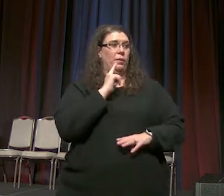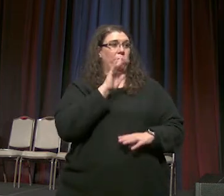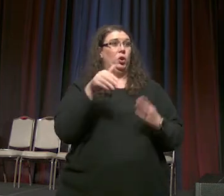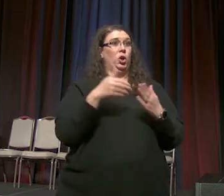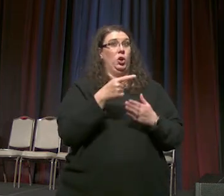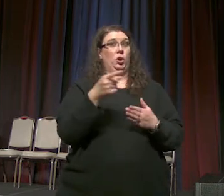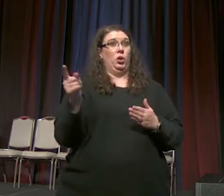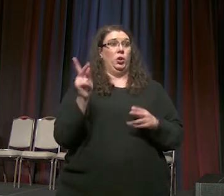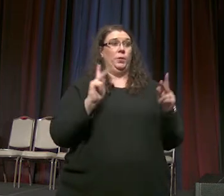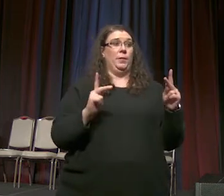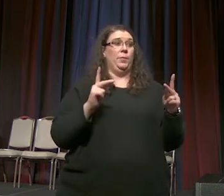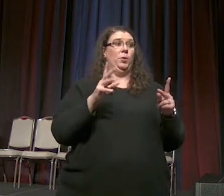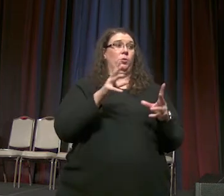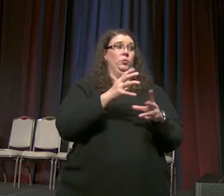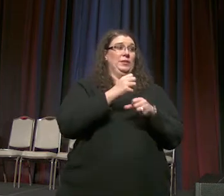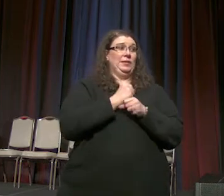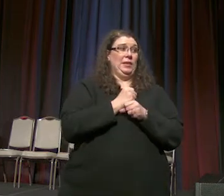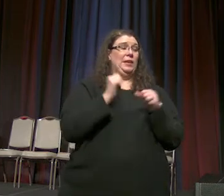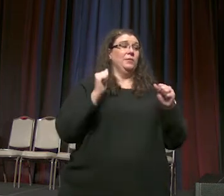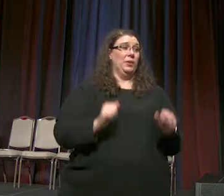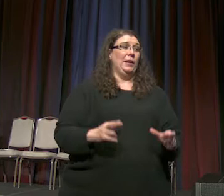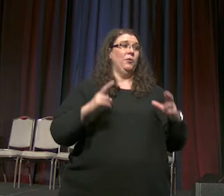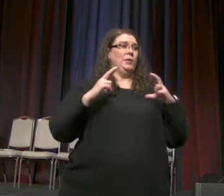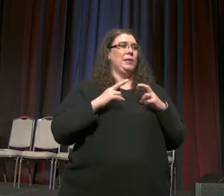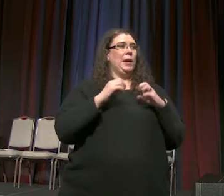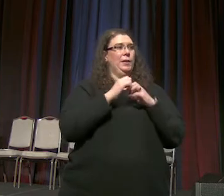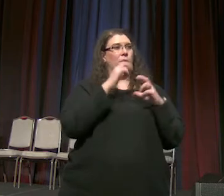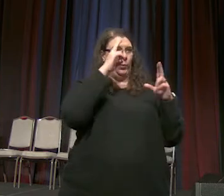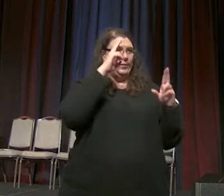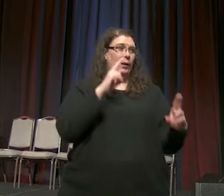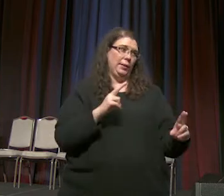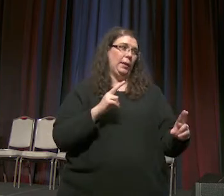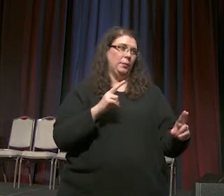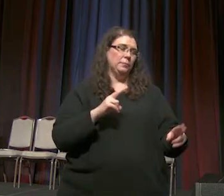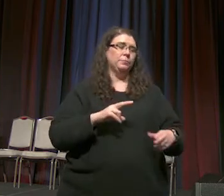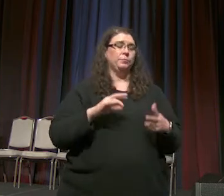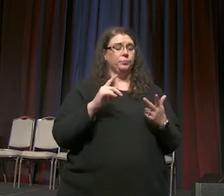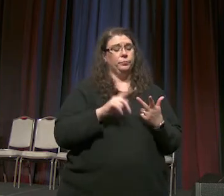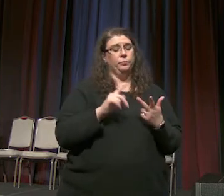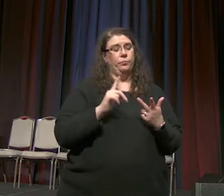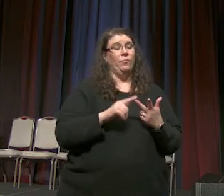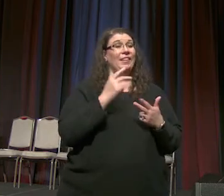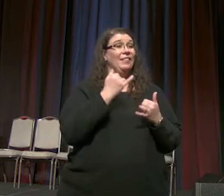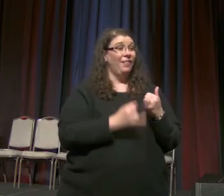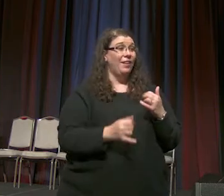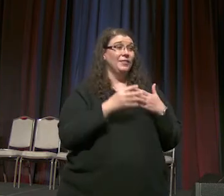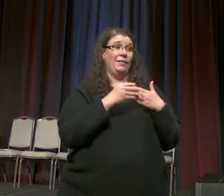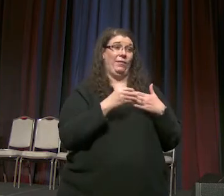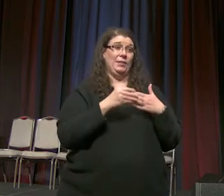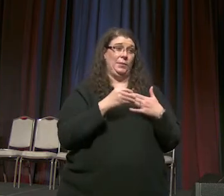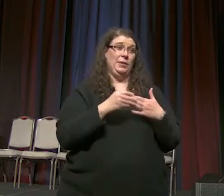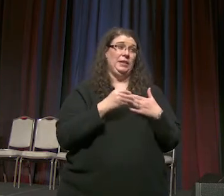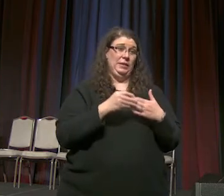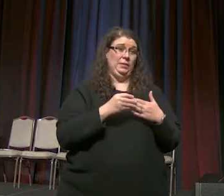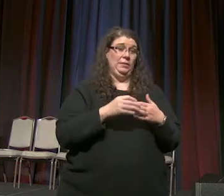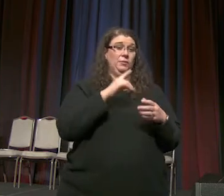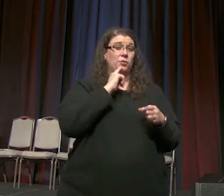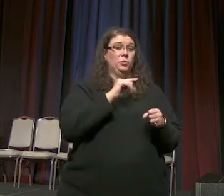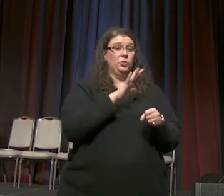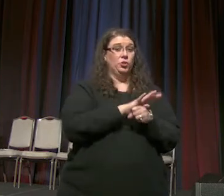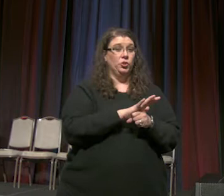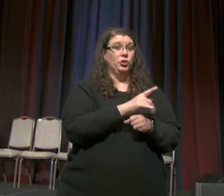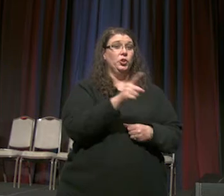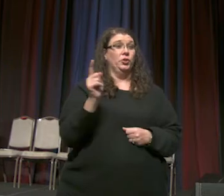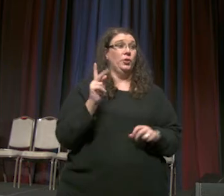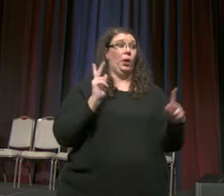those that receive it so that they can retire with dignity. And then lastly, flexibility, to ensure that